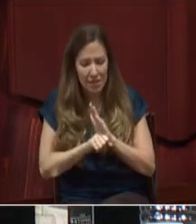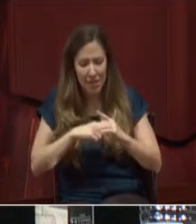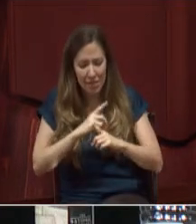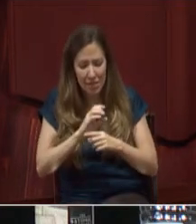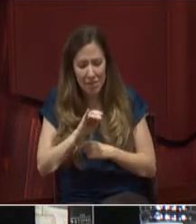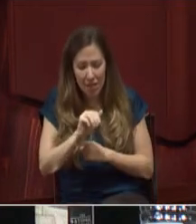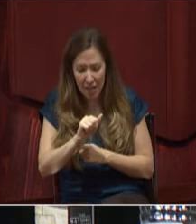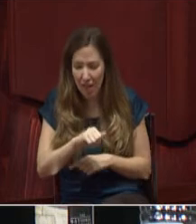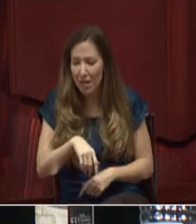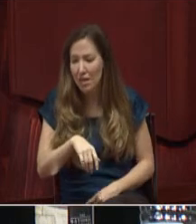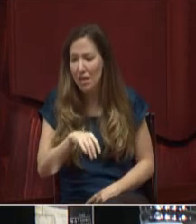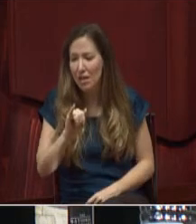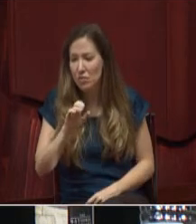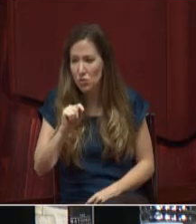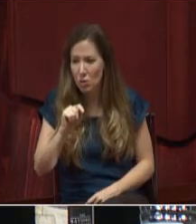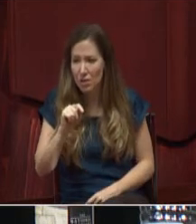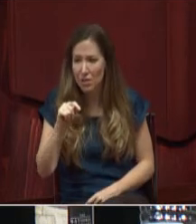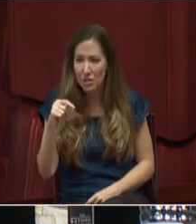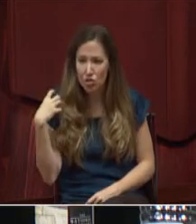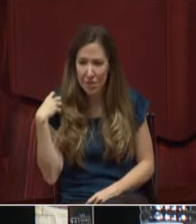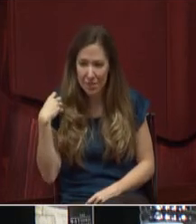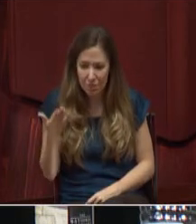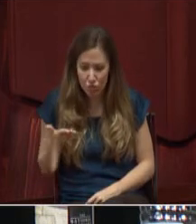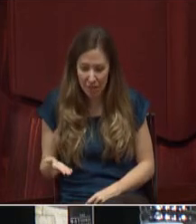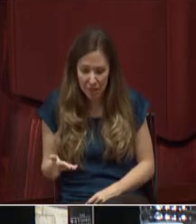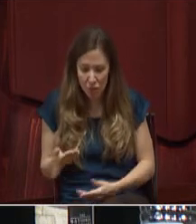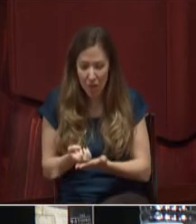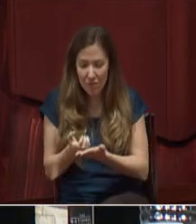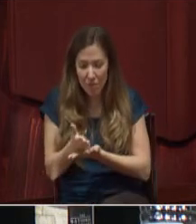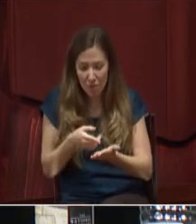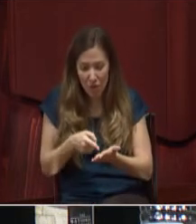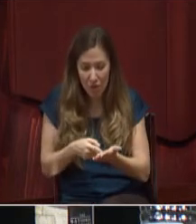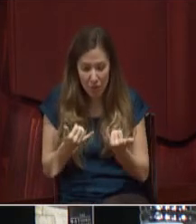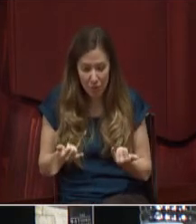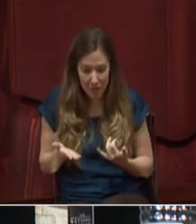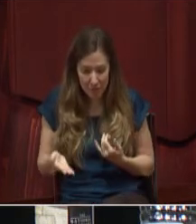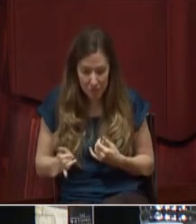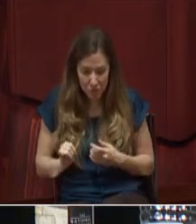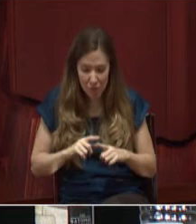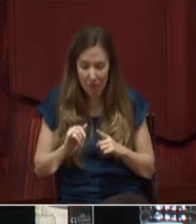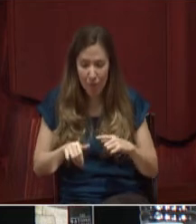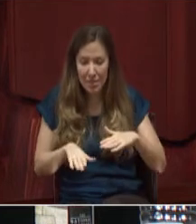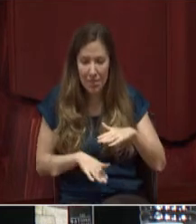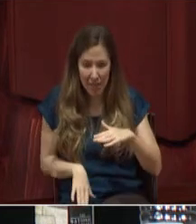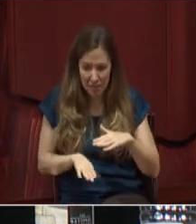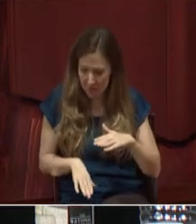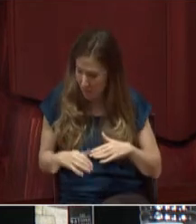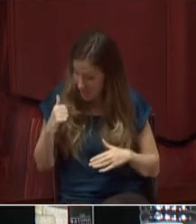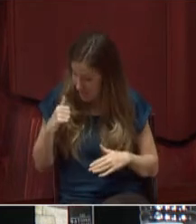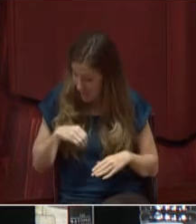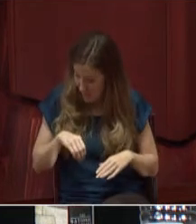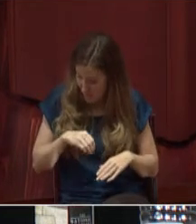Joint Chiefs present. If it was an economic dimension, you'd have them present. So that was the basic. And that would meet in the White